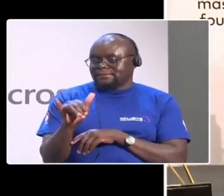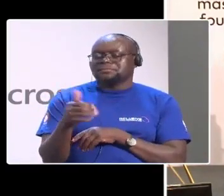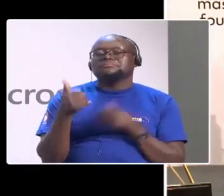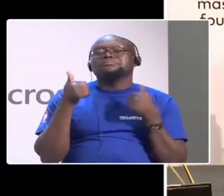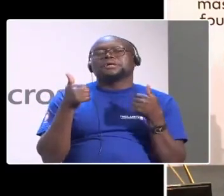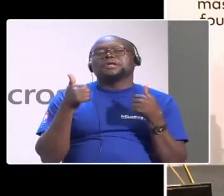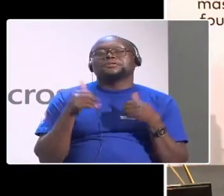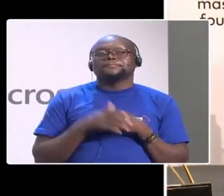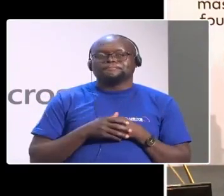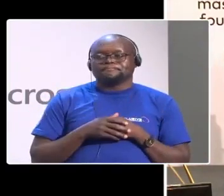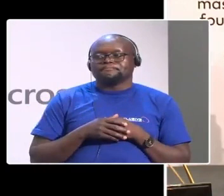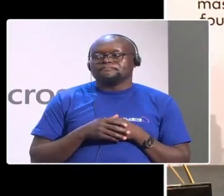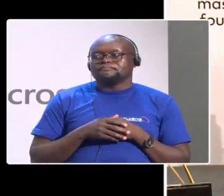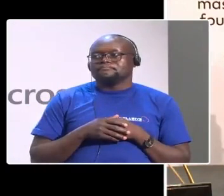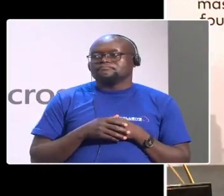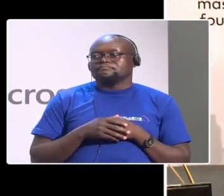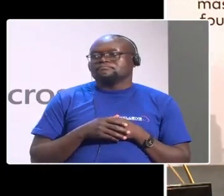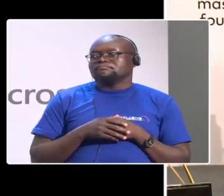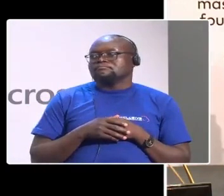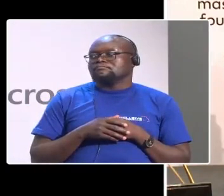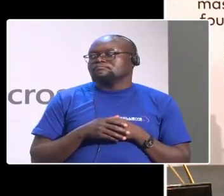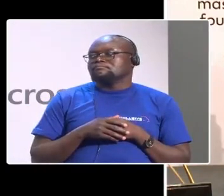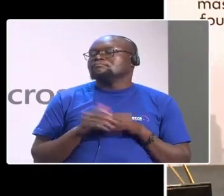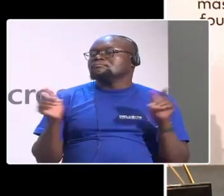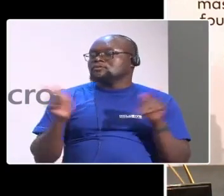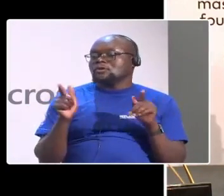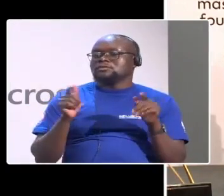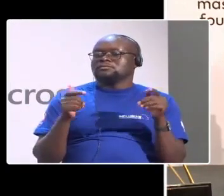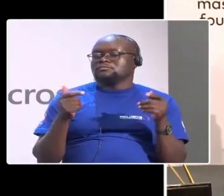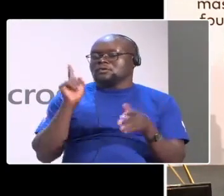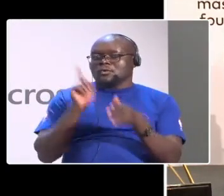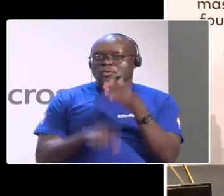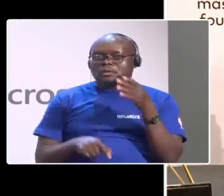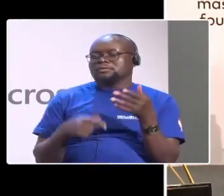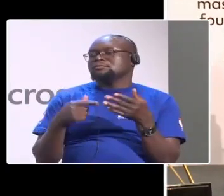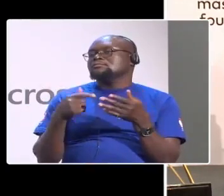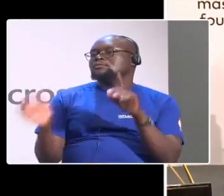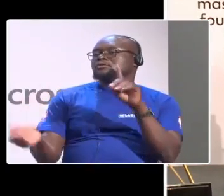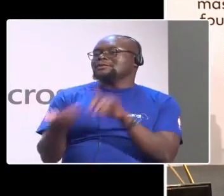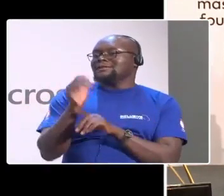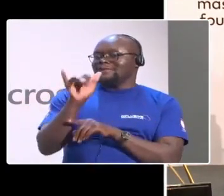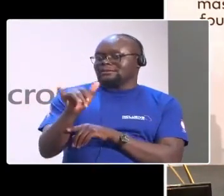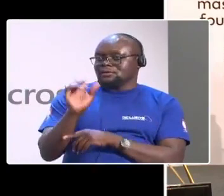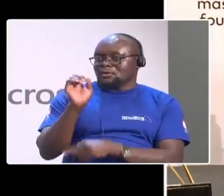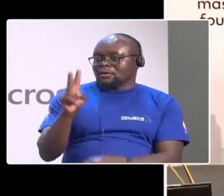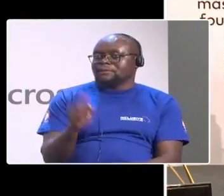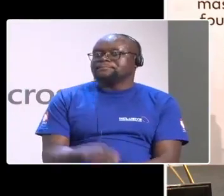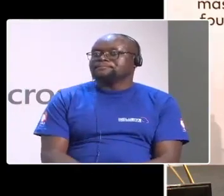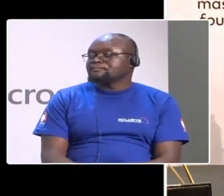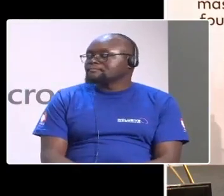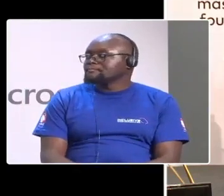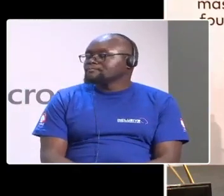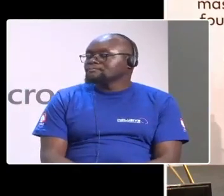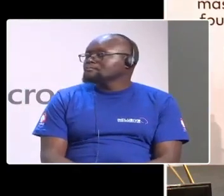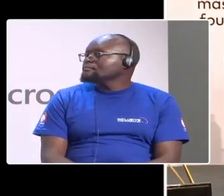great. I'm going to let Klaus talk just briefly about what it's like to run a chapter. Klaus, okay?